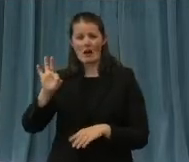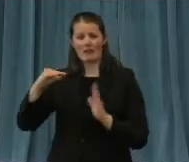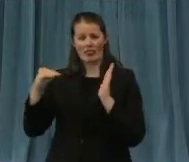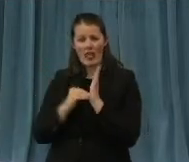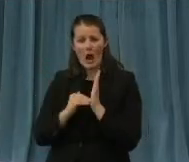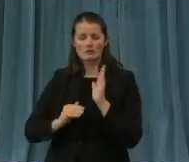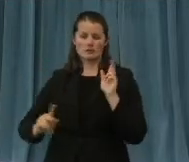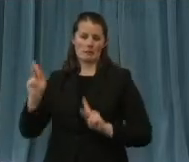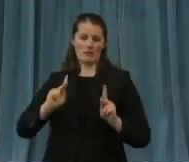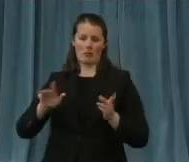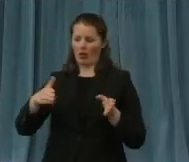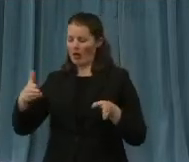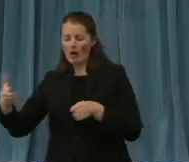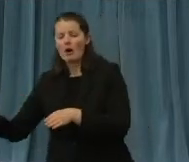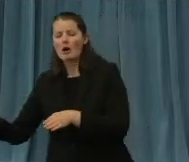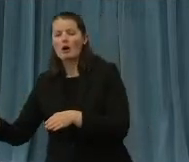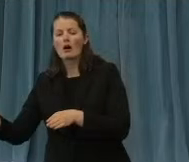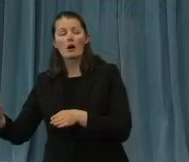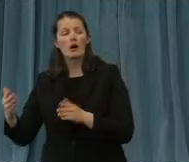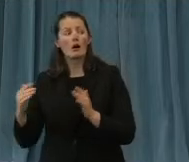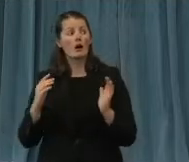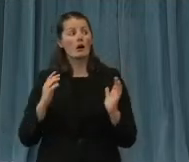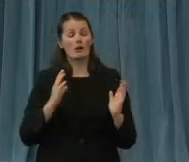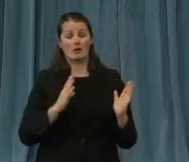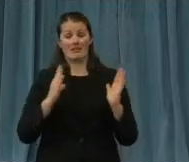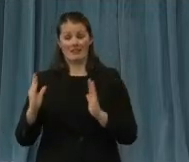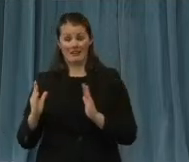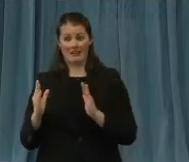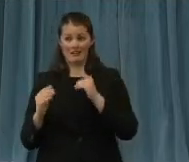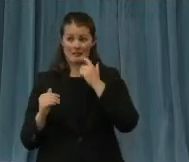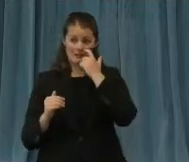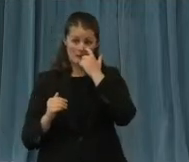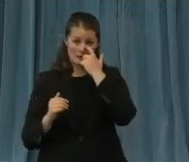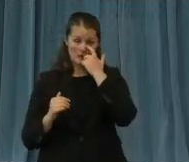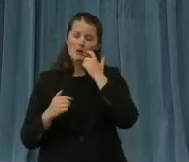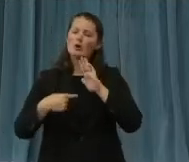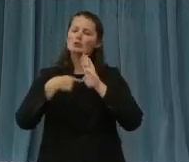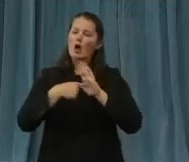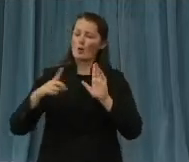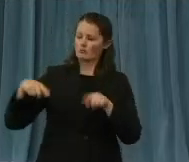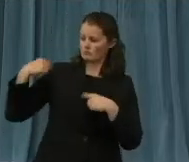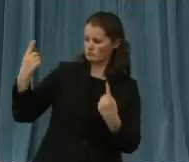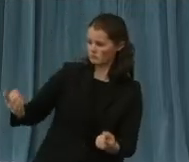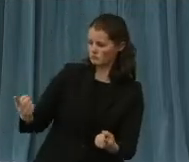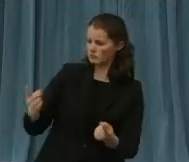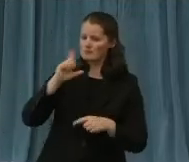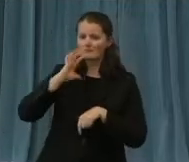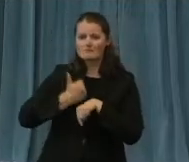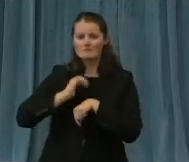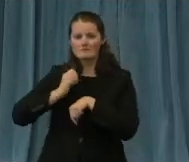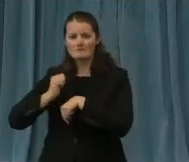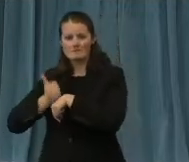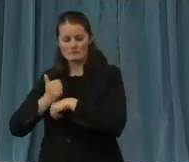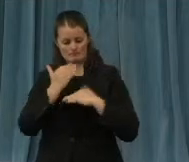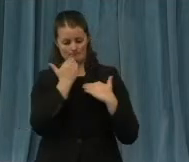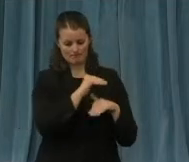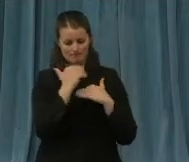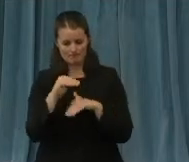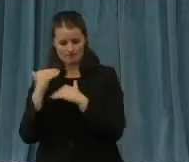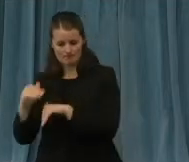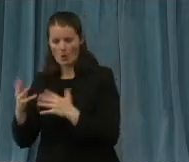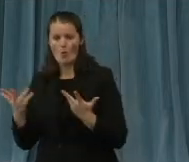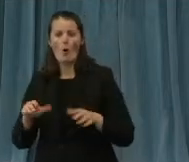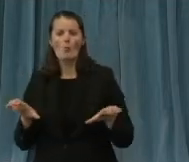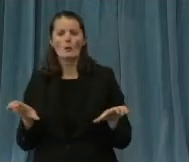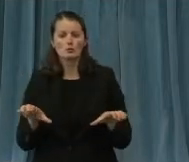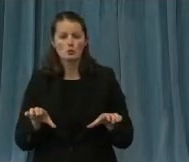next slide is looking more at what we've done as a state to try to combat what the models were telling us might